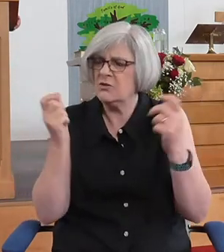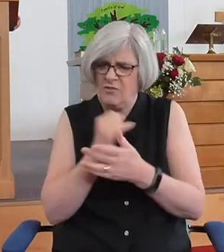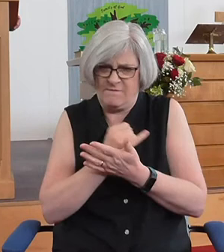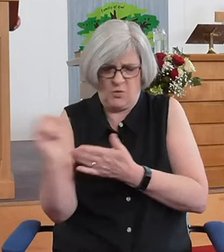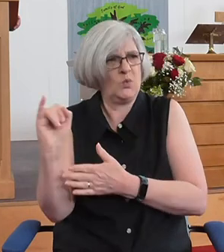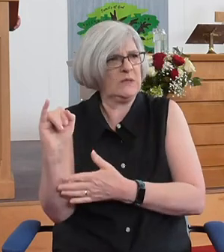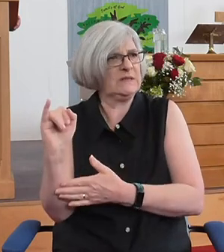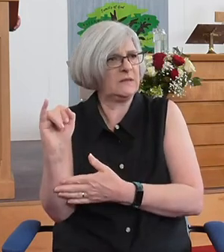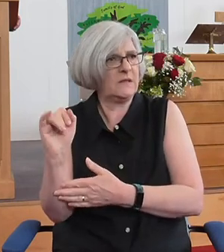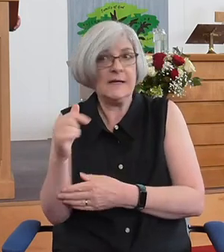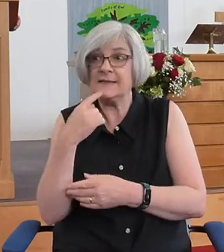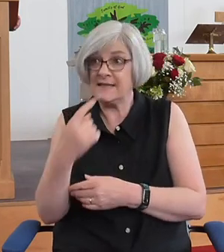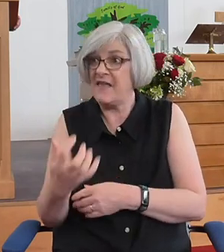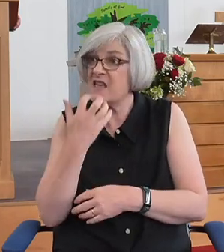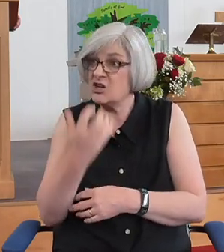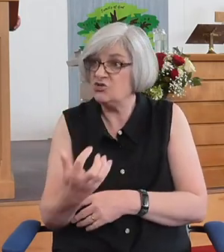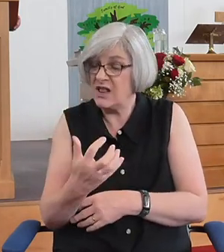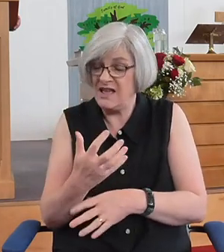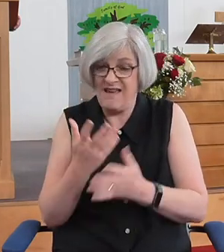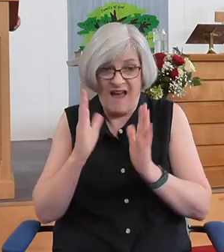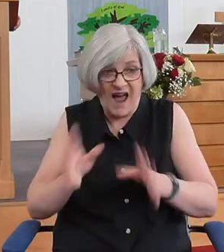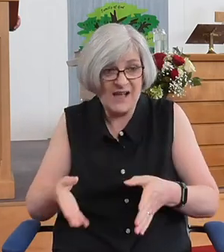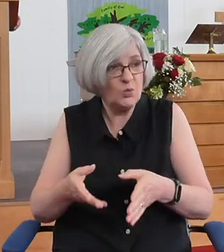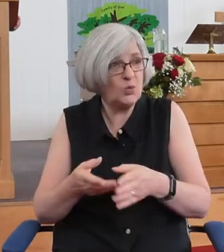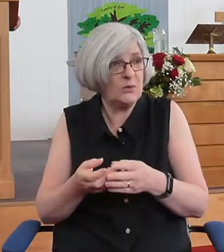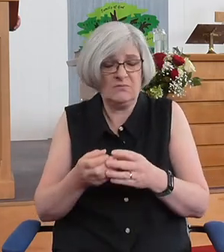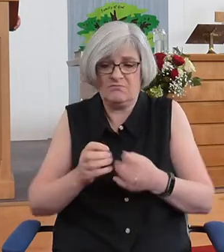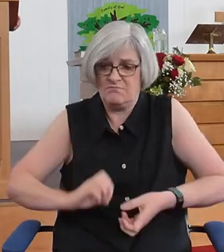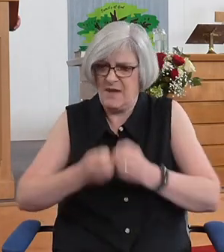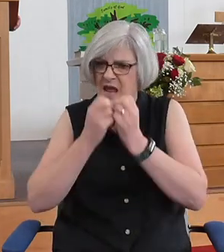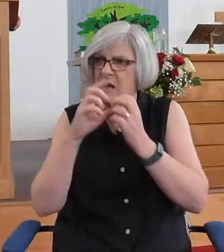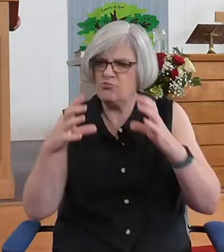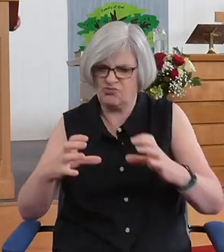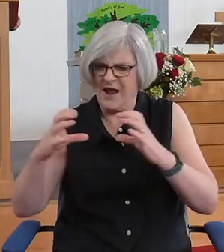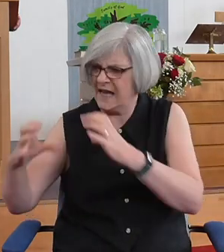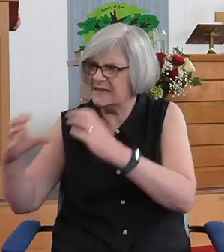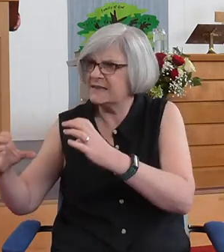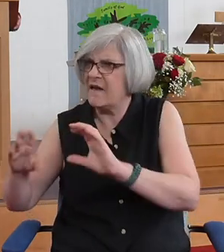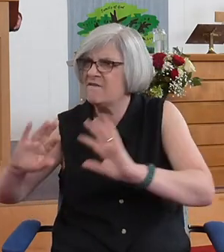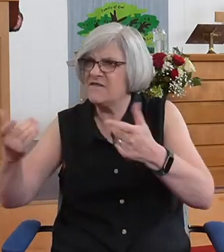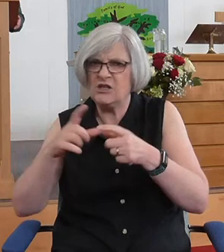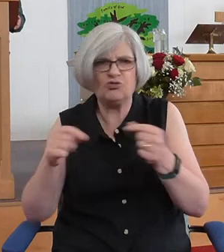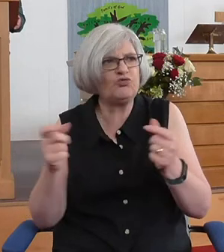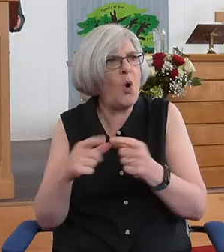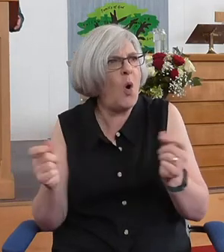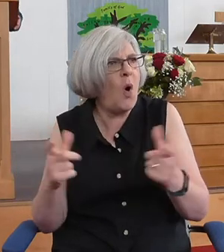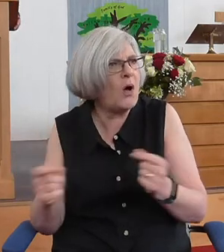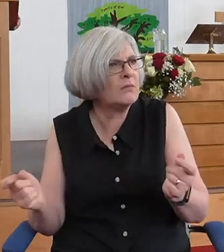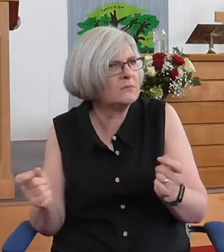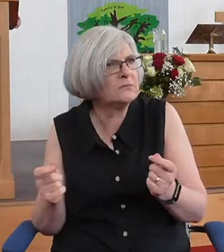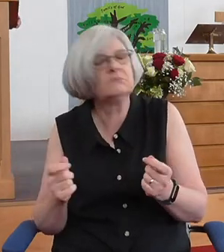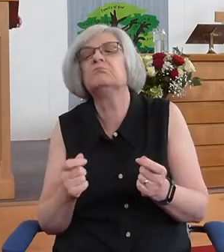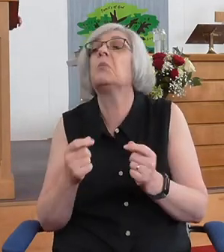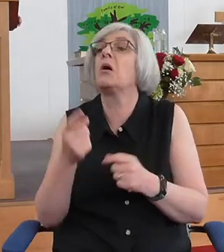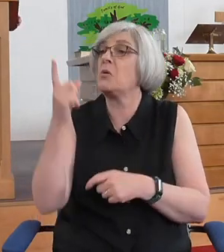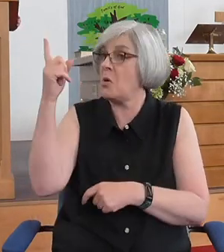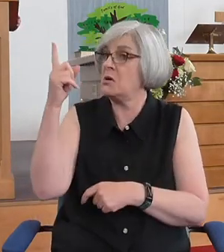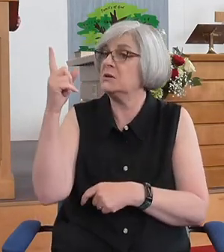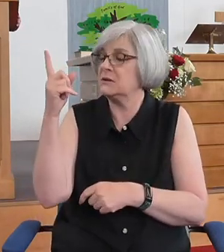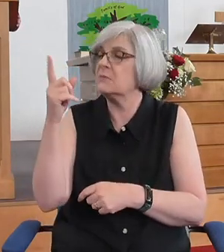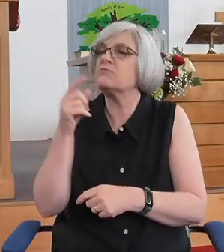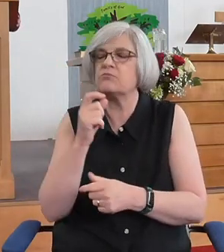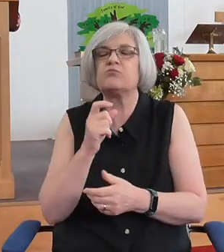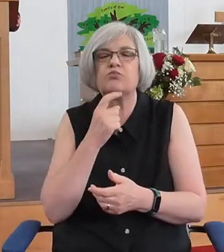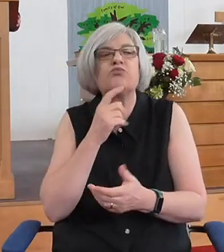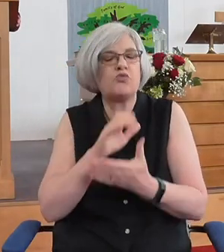the Israelites had to make bricks without straw, but God promised deliverance for his people.